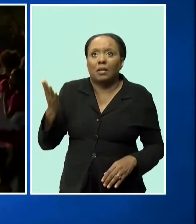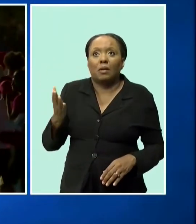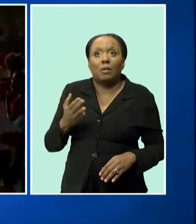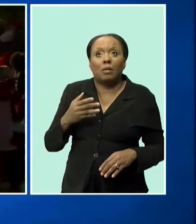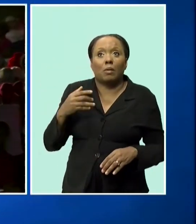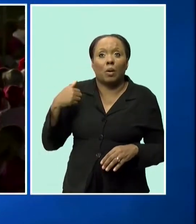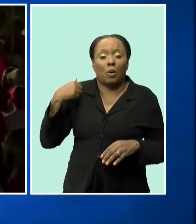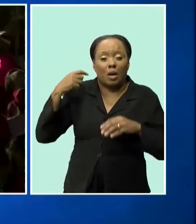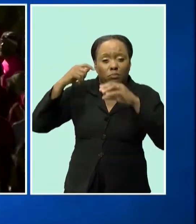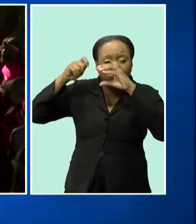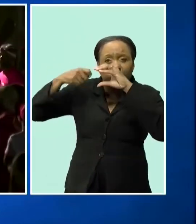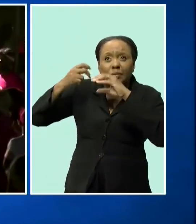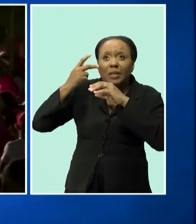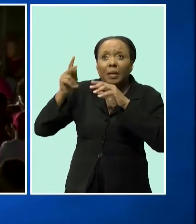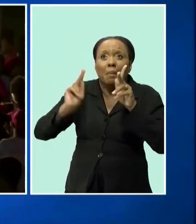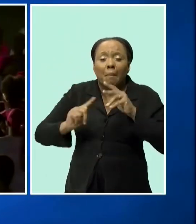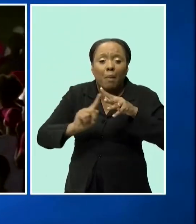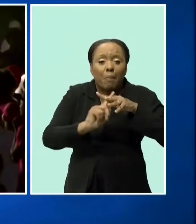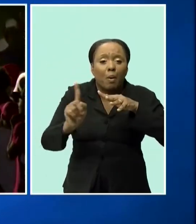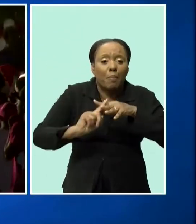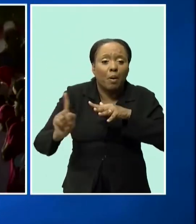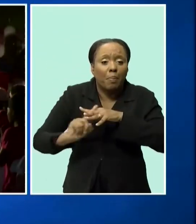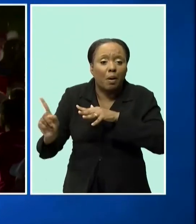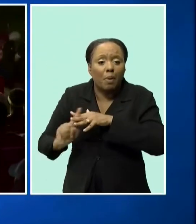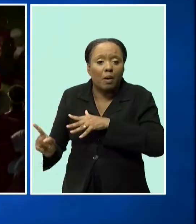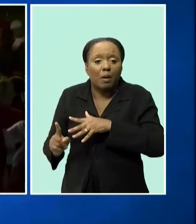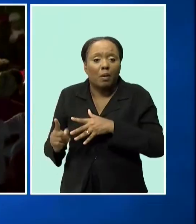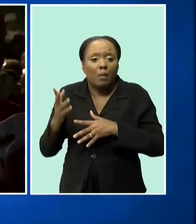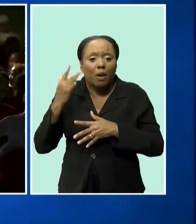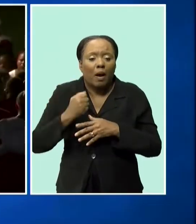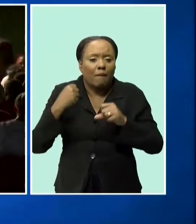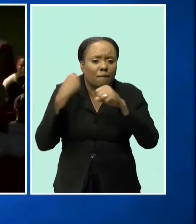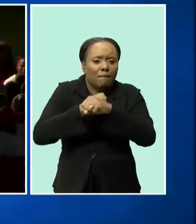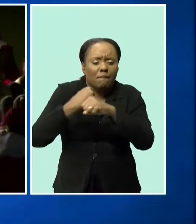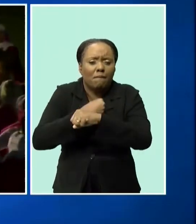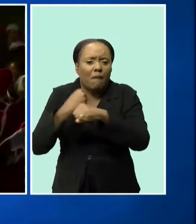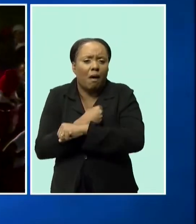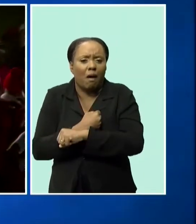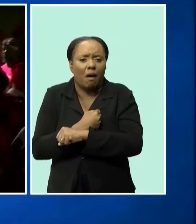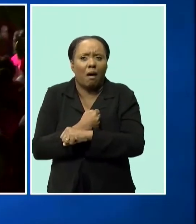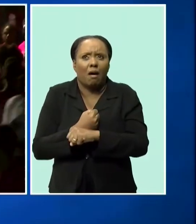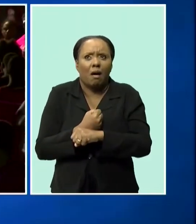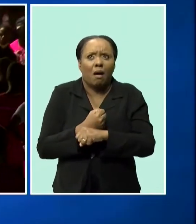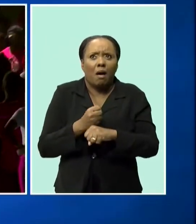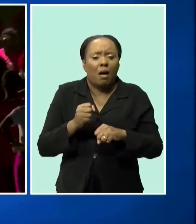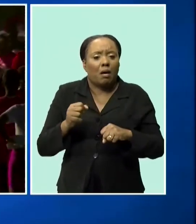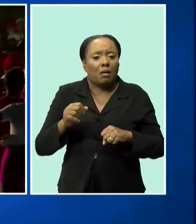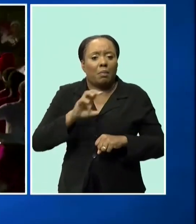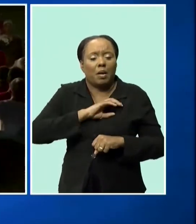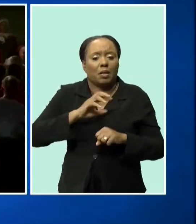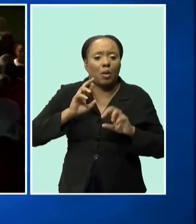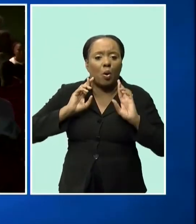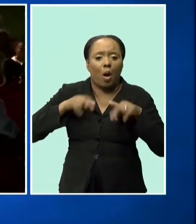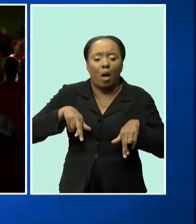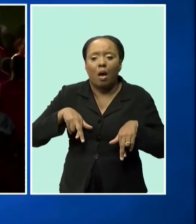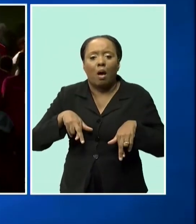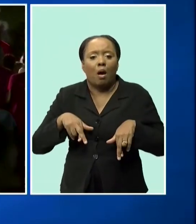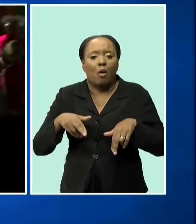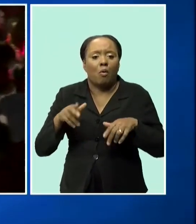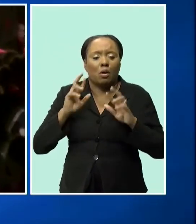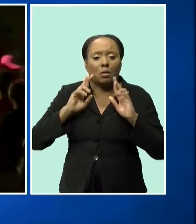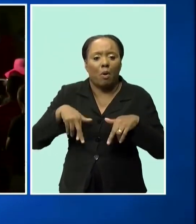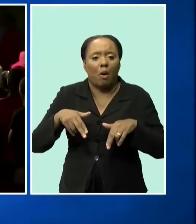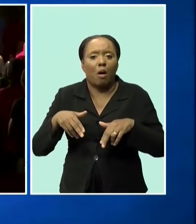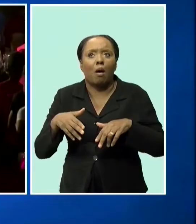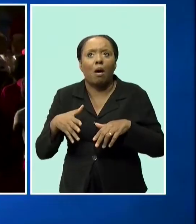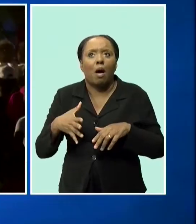these scenes of people scampering for safety after a fight reportedly broke out in the crowd. Police quickly responded and apprehended the culprits. There's